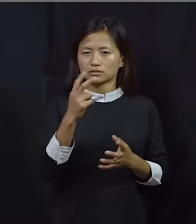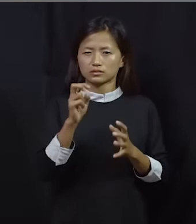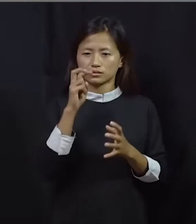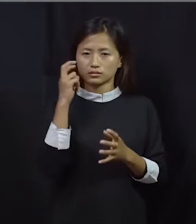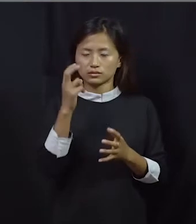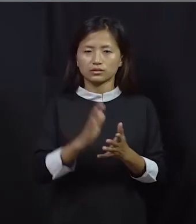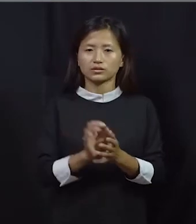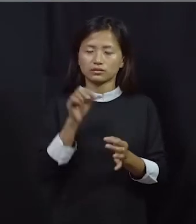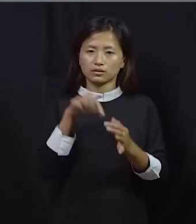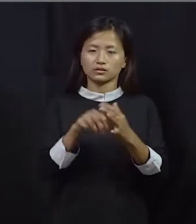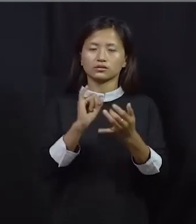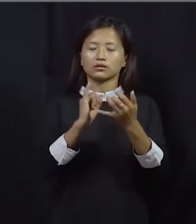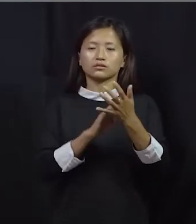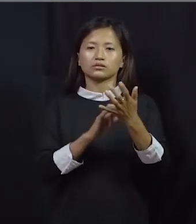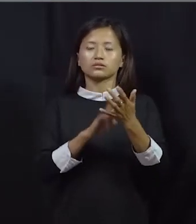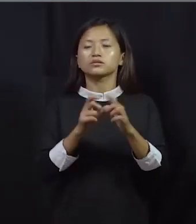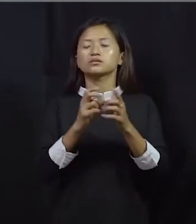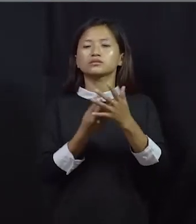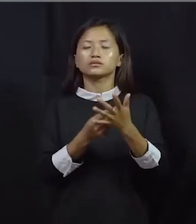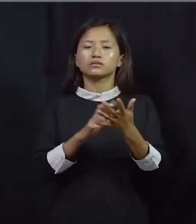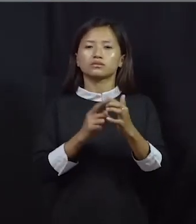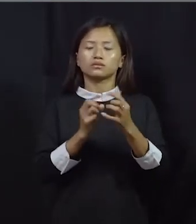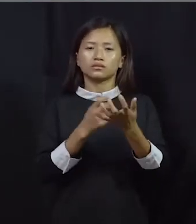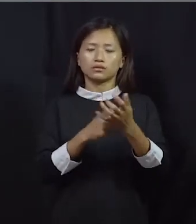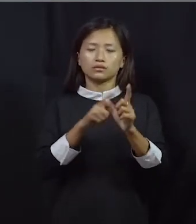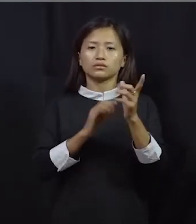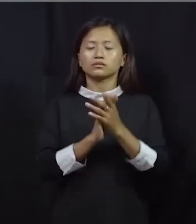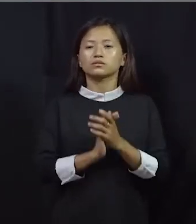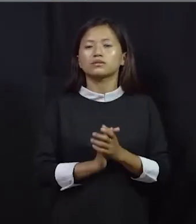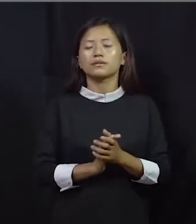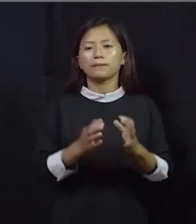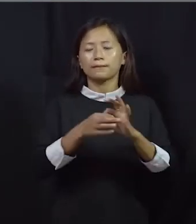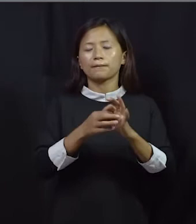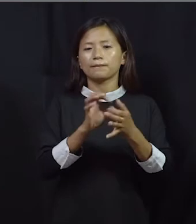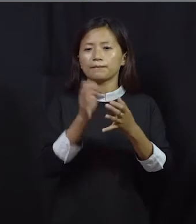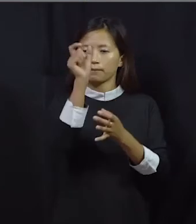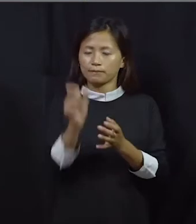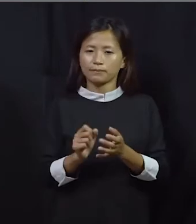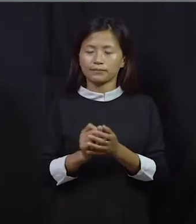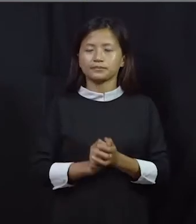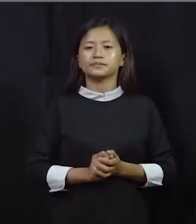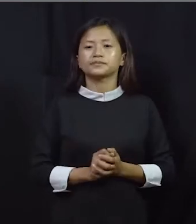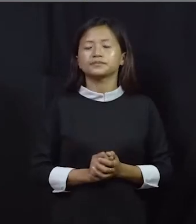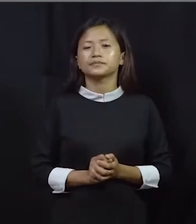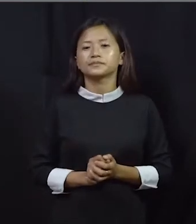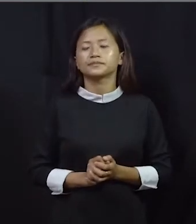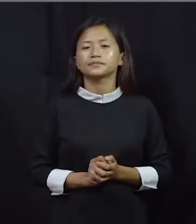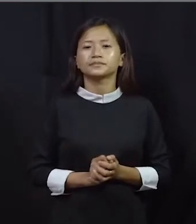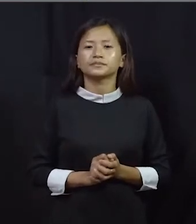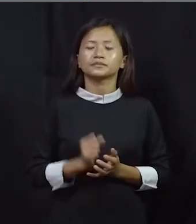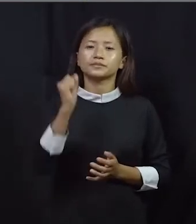This is an introductory money that is invested by the partners towards the partnership firm.